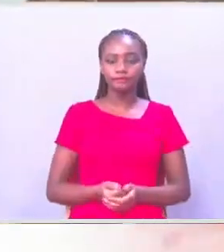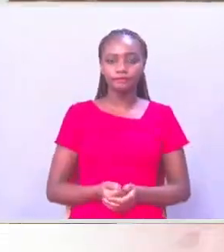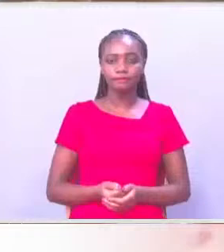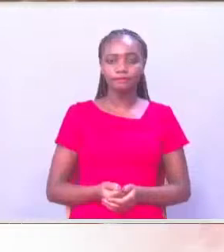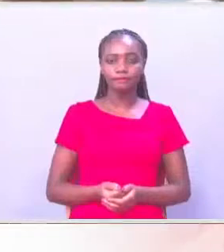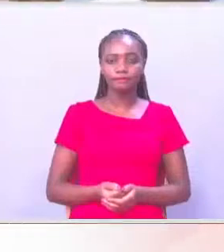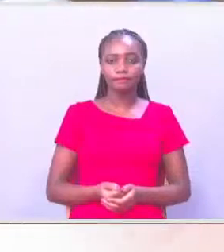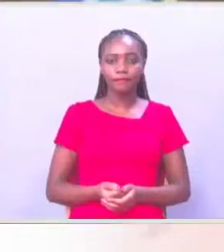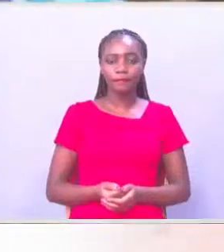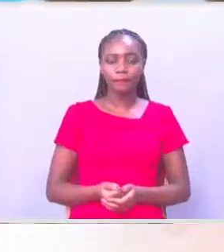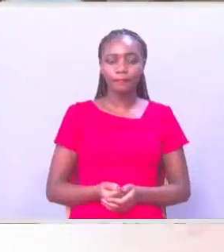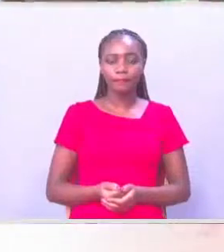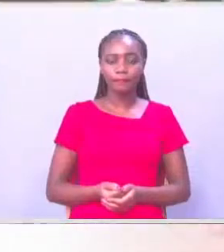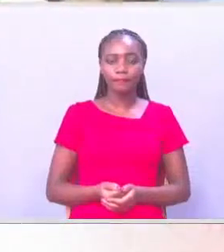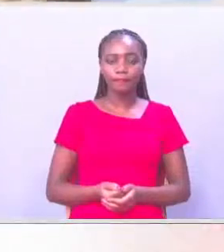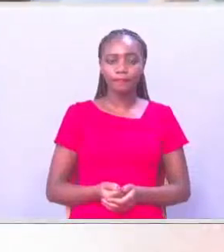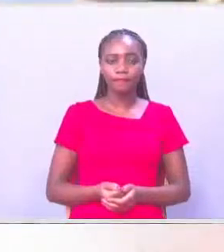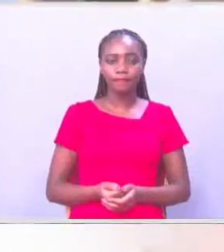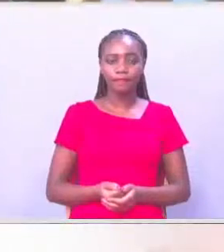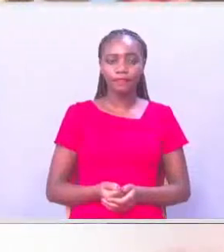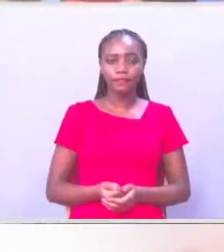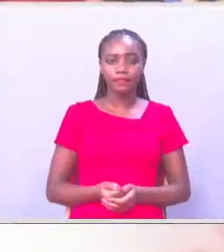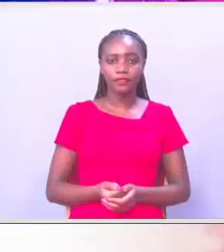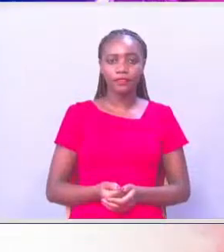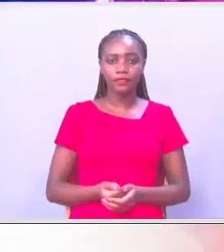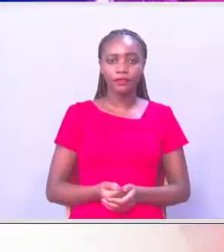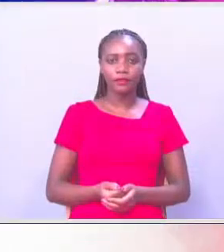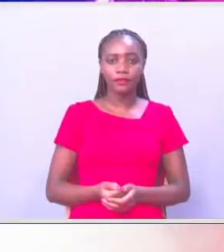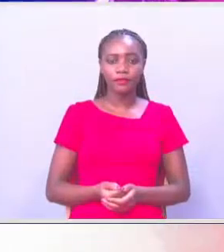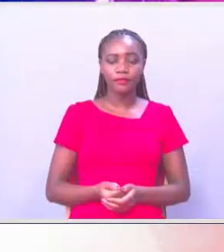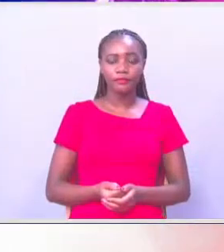Joash Onsare, TV 47.